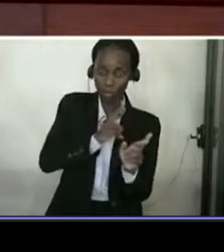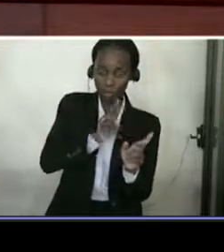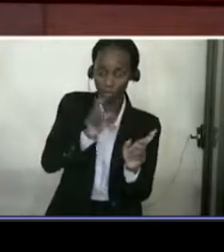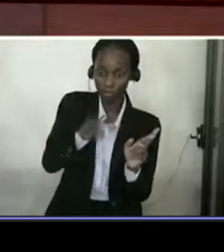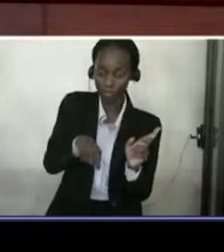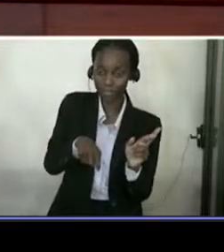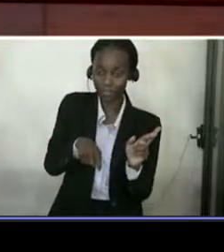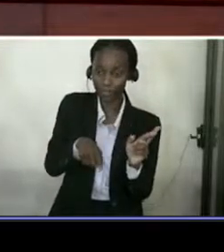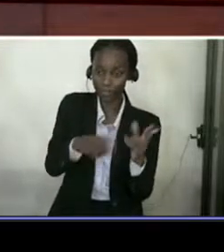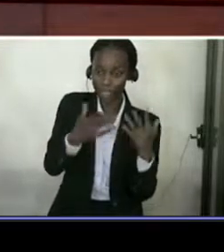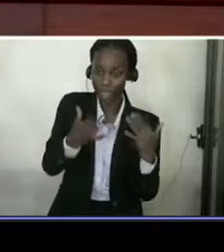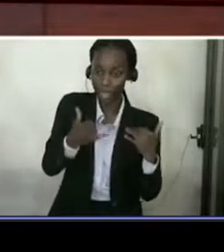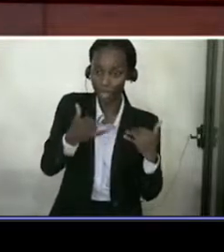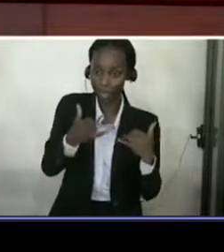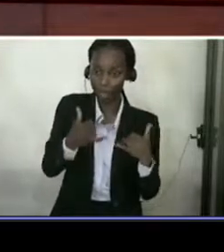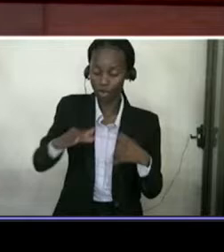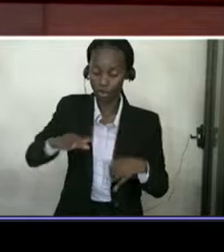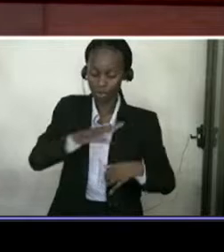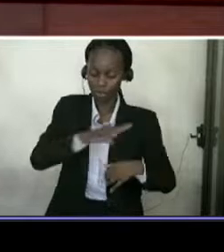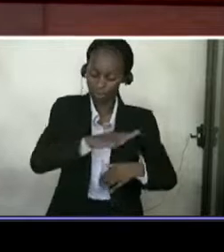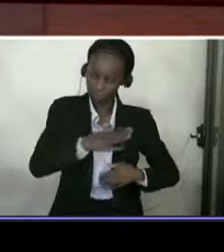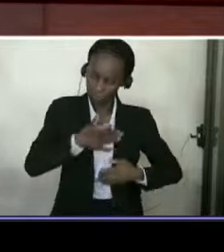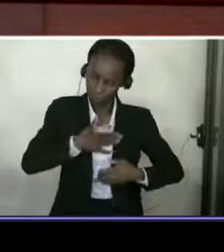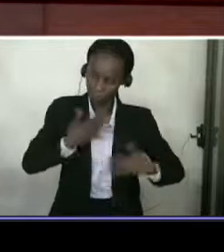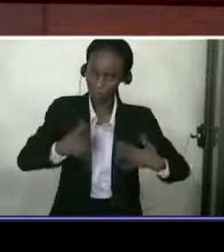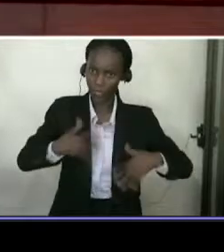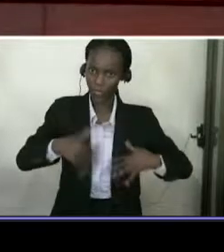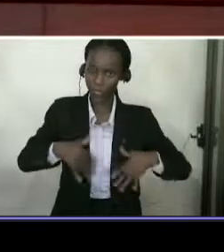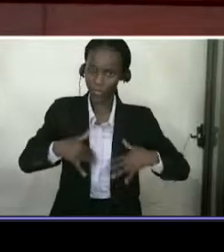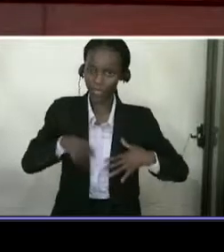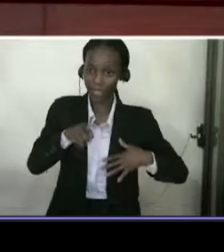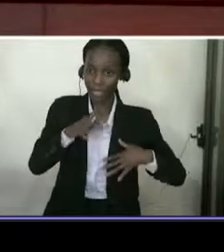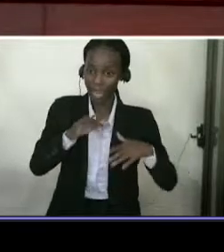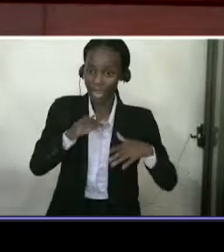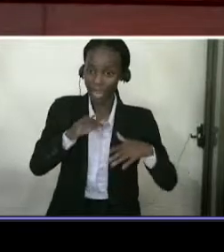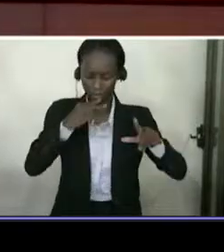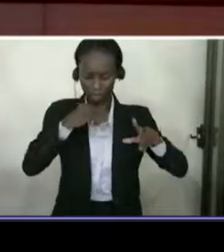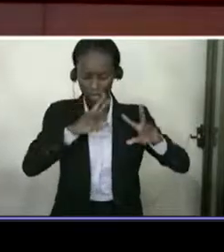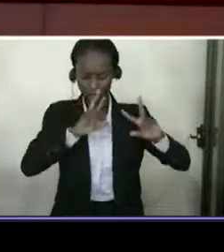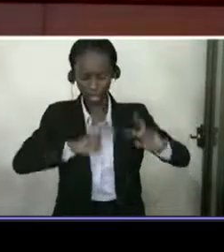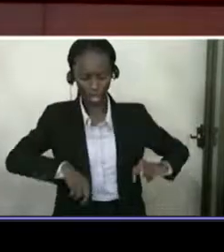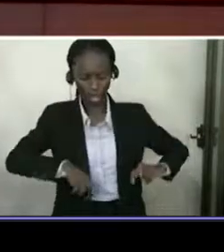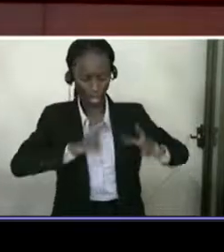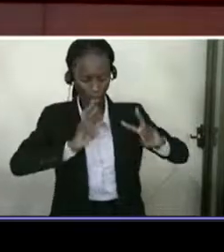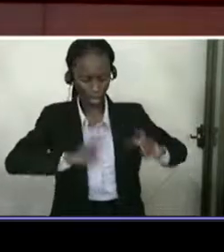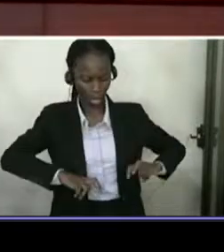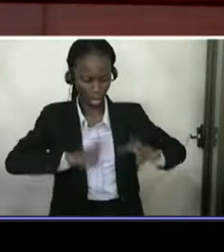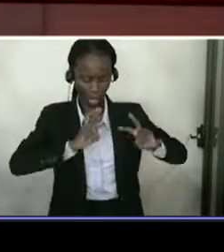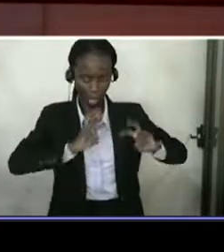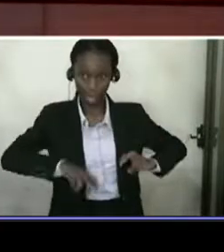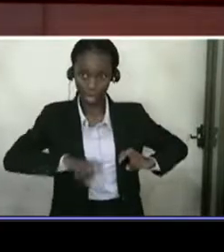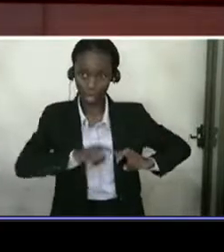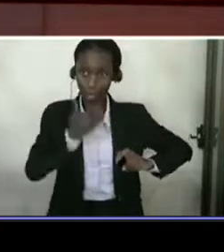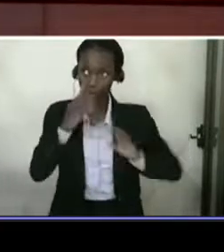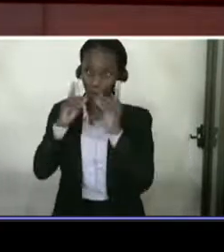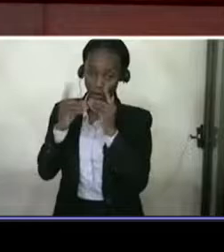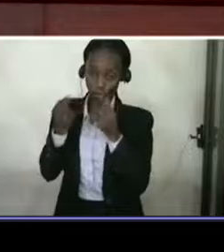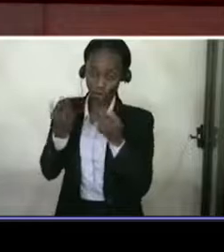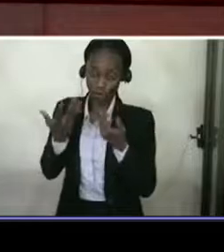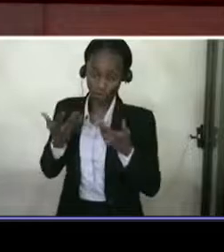committee is pleased with the completion of 11 forensic investigations upon the department and implement